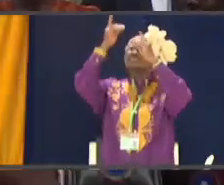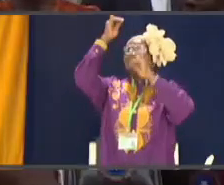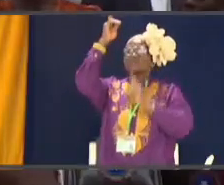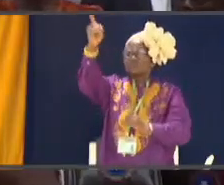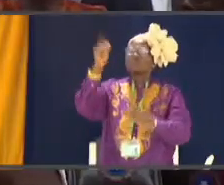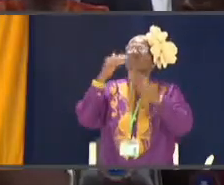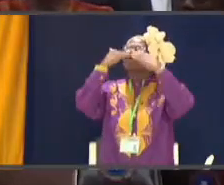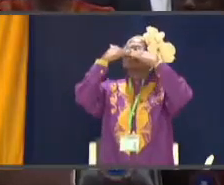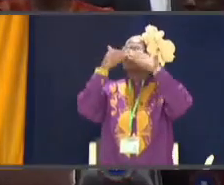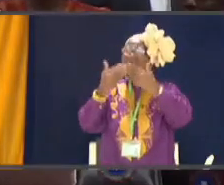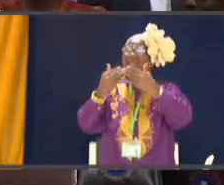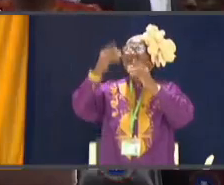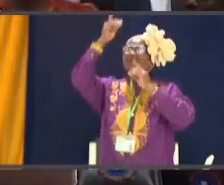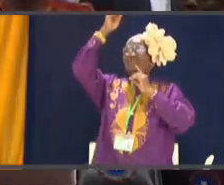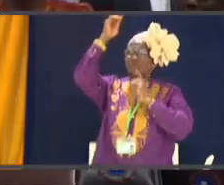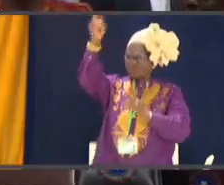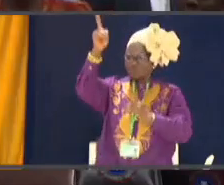Thank you.